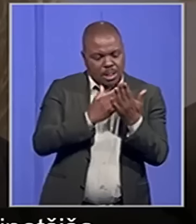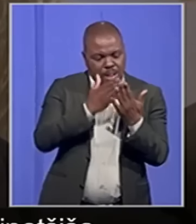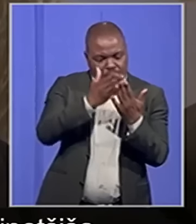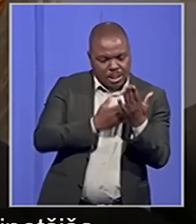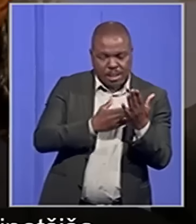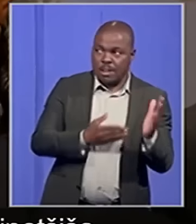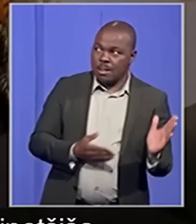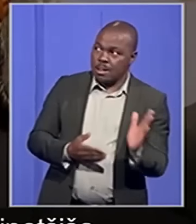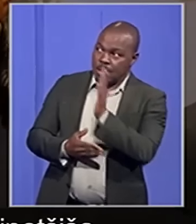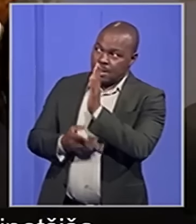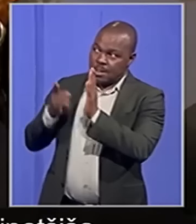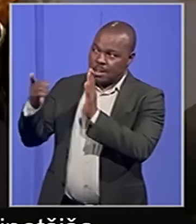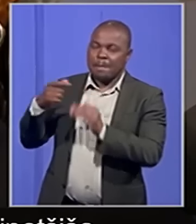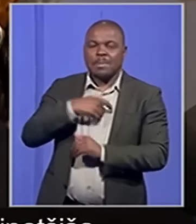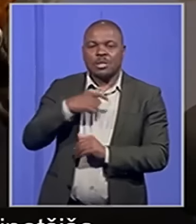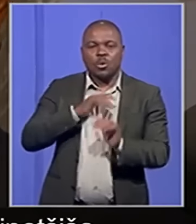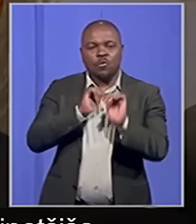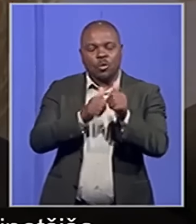in terms of Section